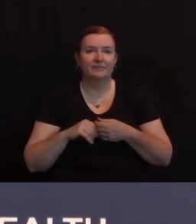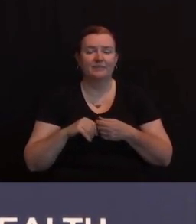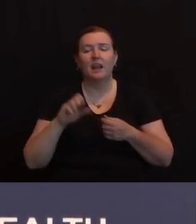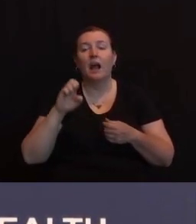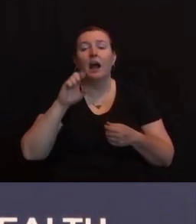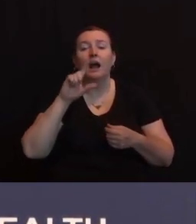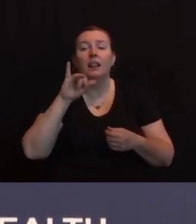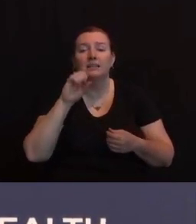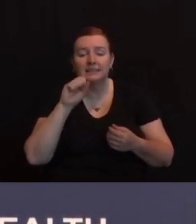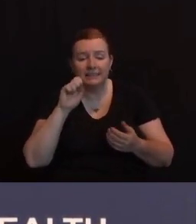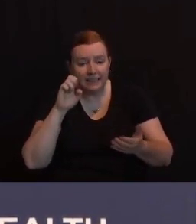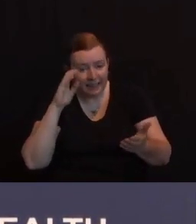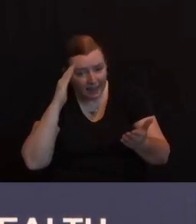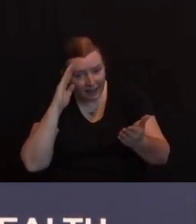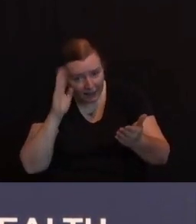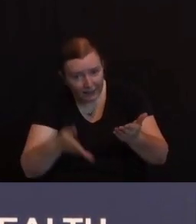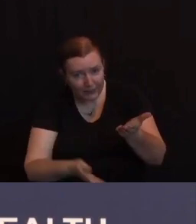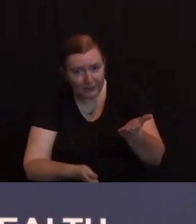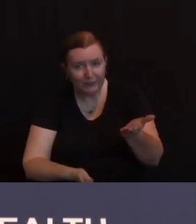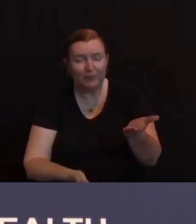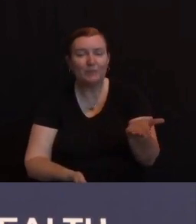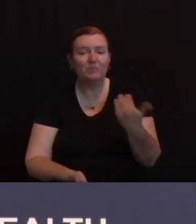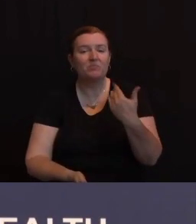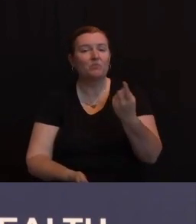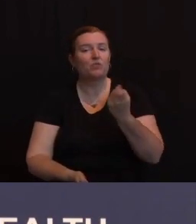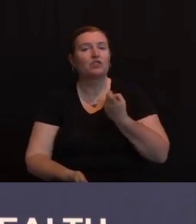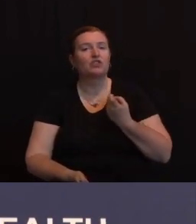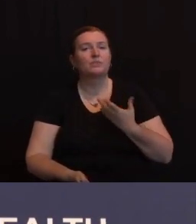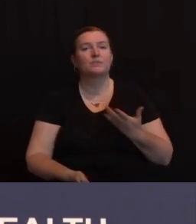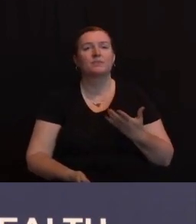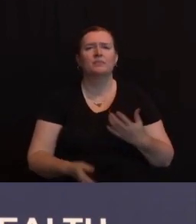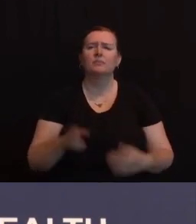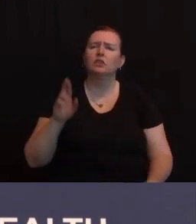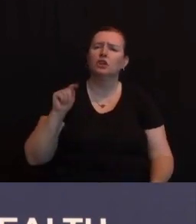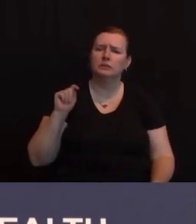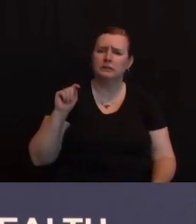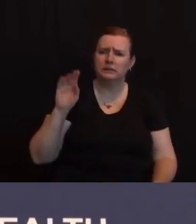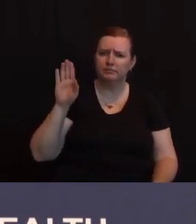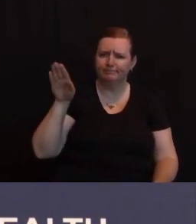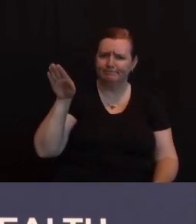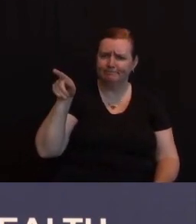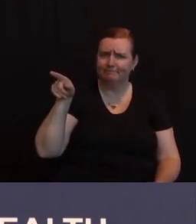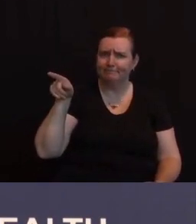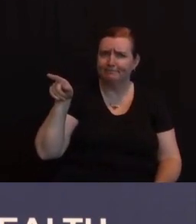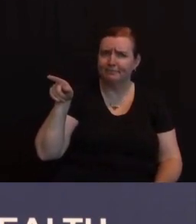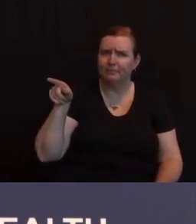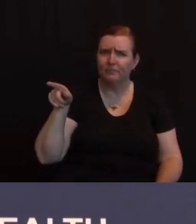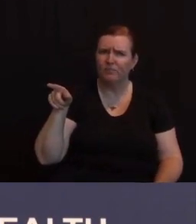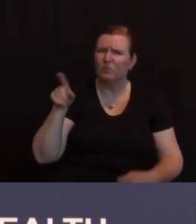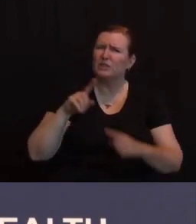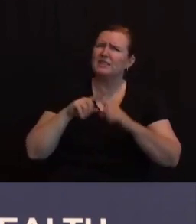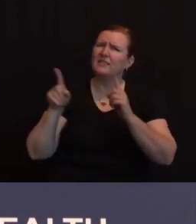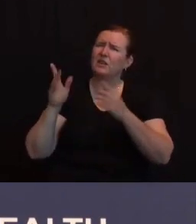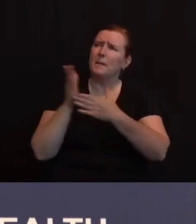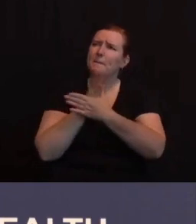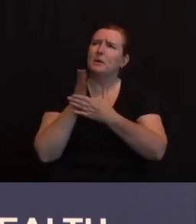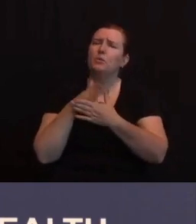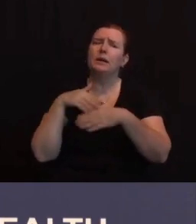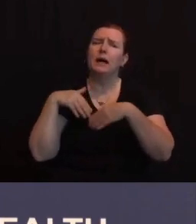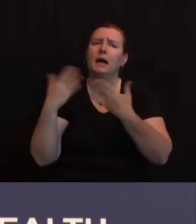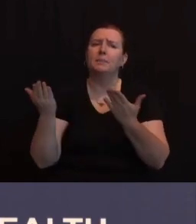Good afternoon. On the transmission rate, how much a difference is there between, say, 1